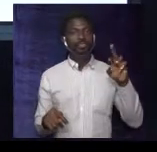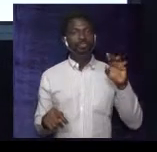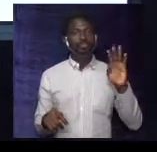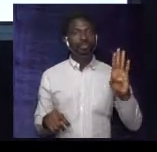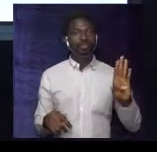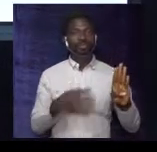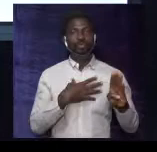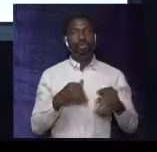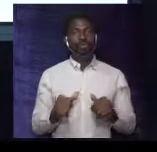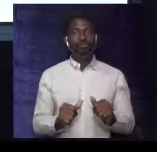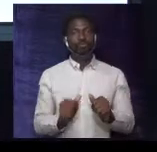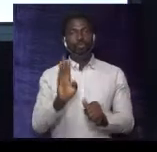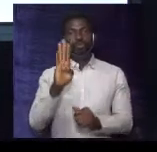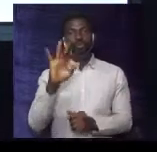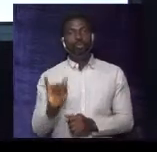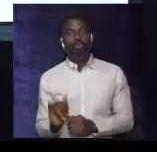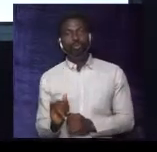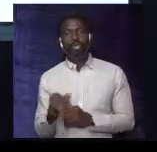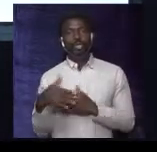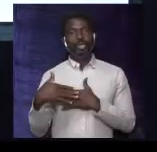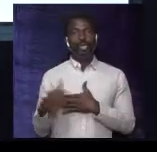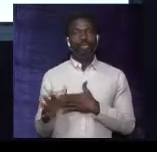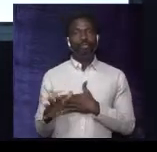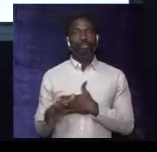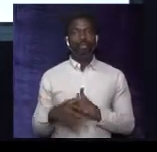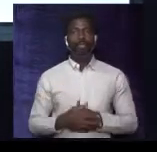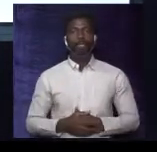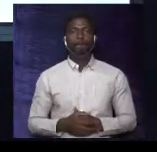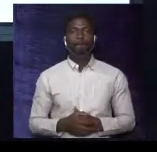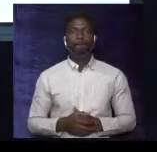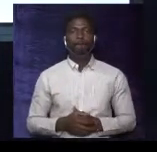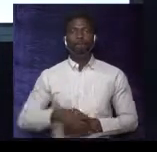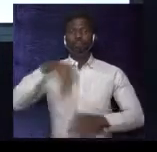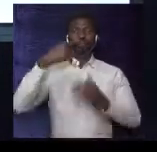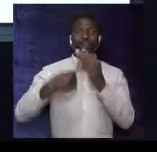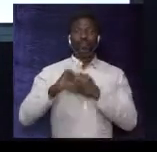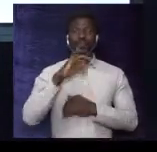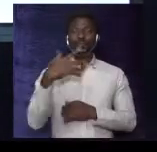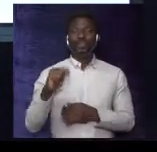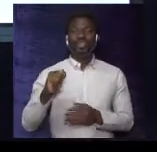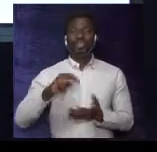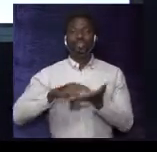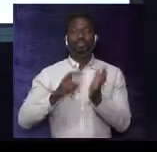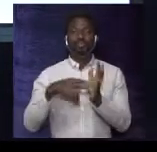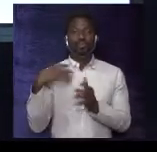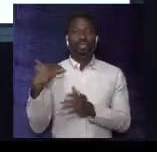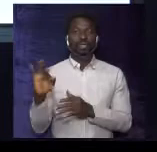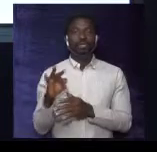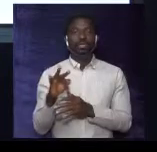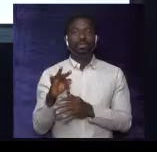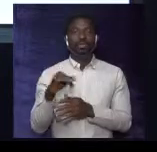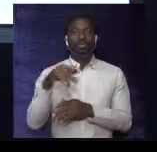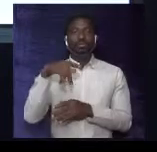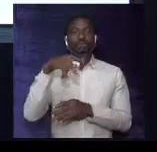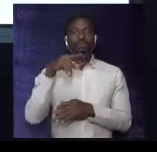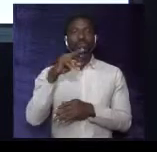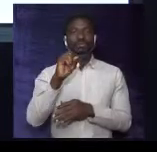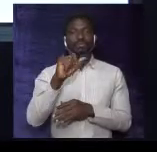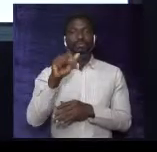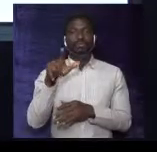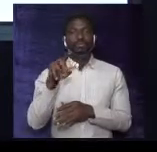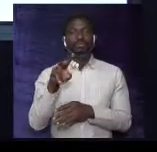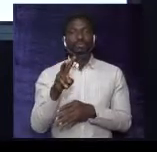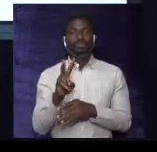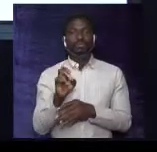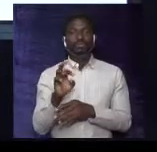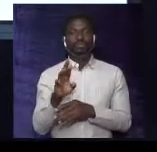the verb and it is followed by after. What is the meaning of the phrasal verb